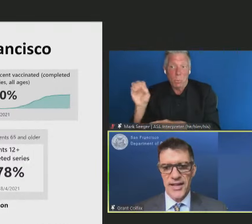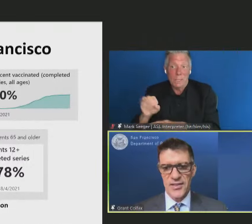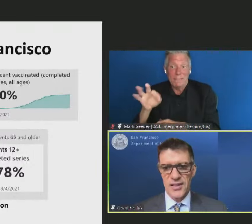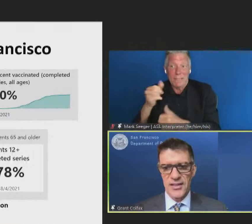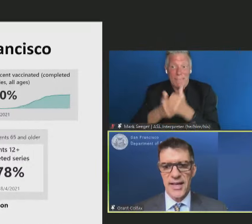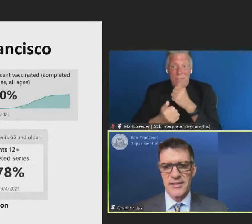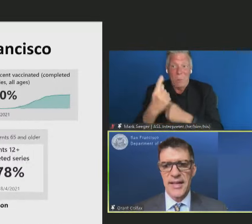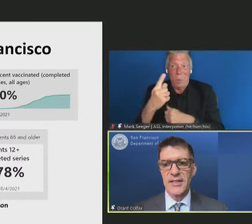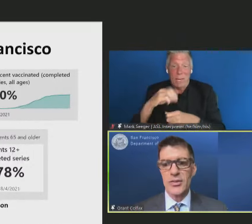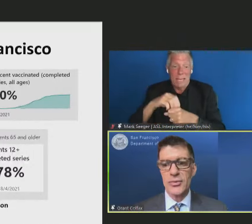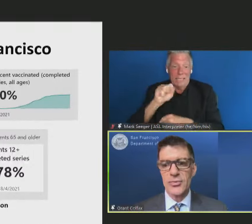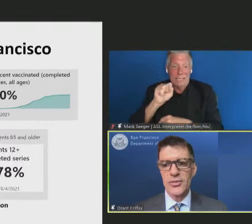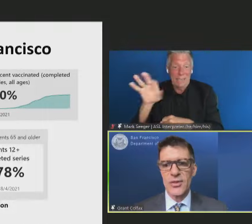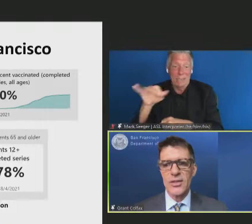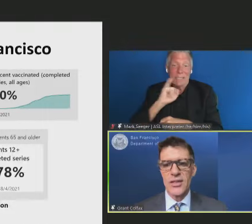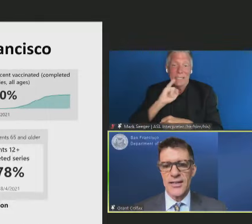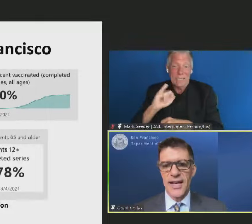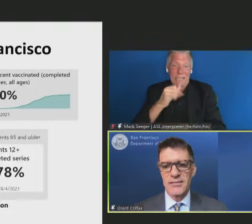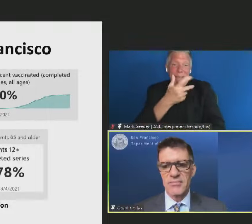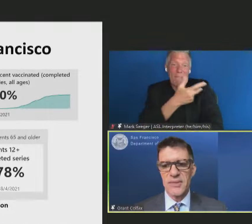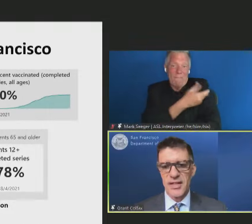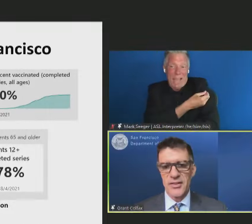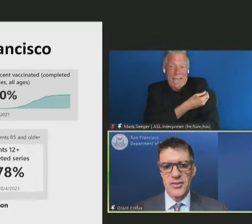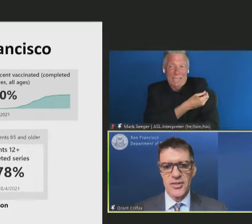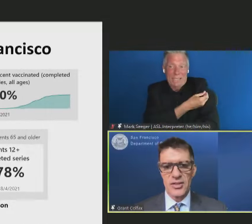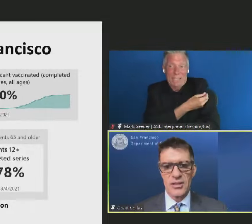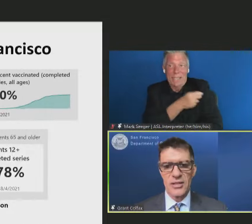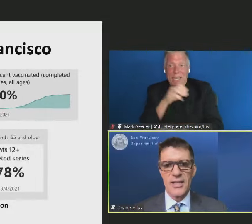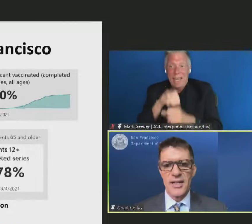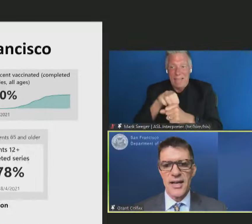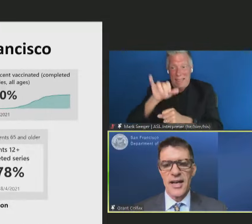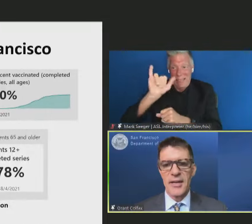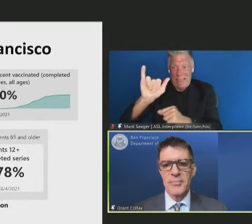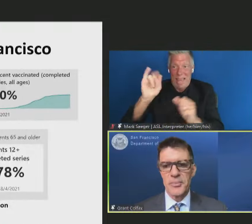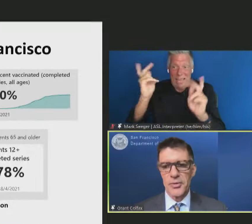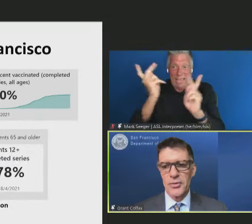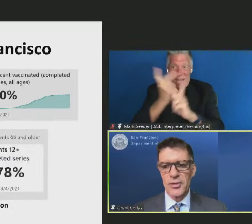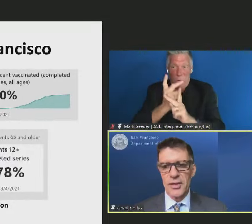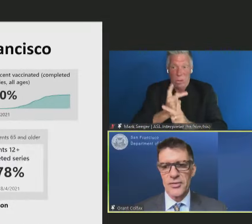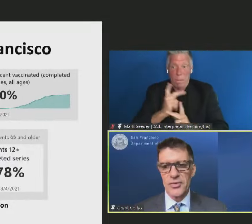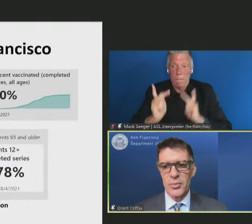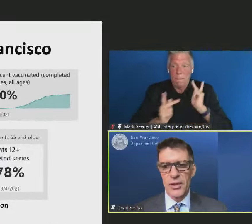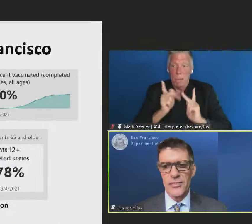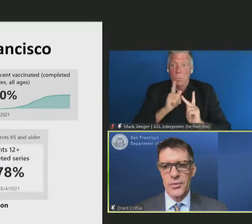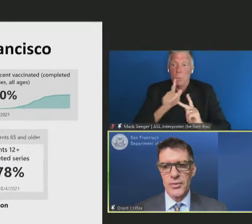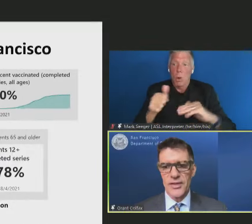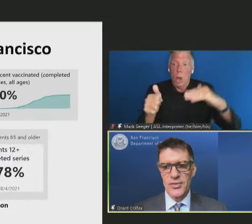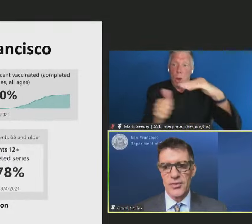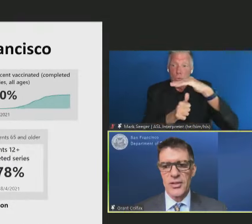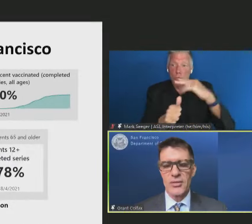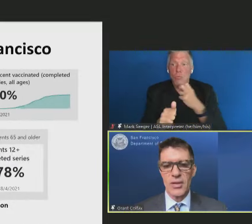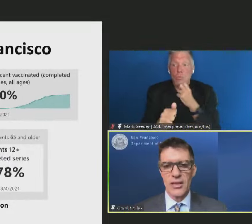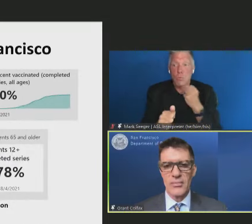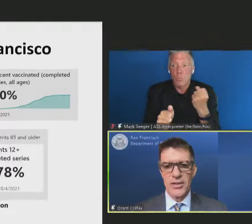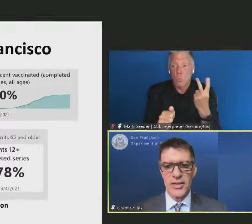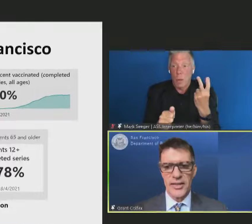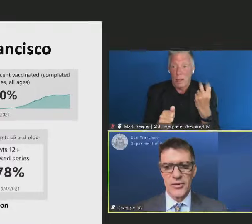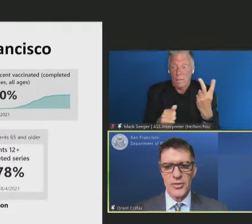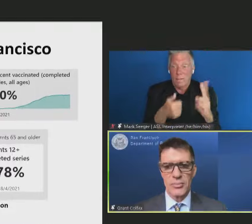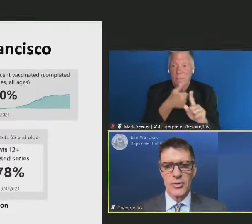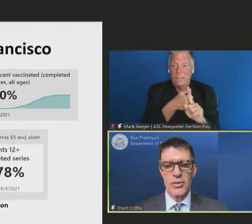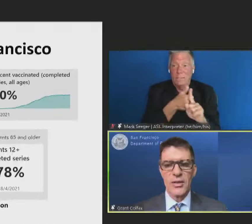been vaccinated. That includes, in that calculation, people who are under 12 who, as you know, are